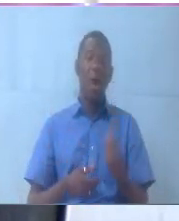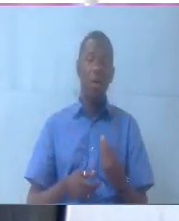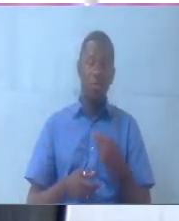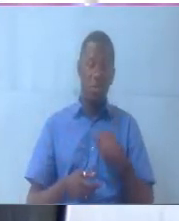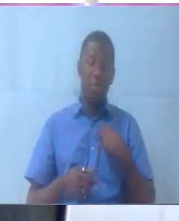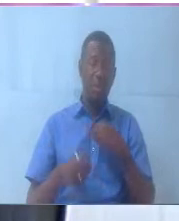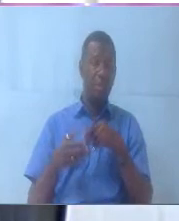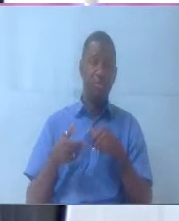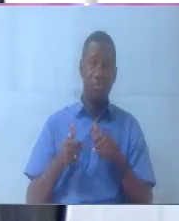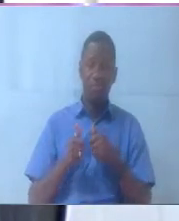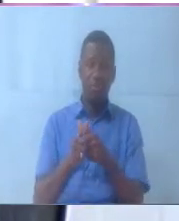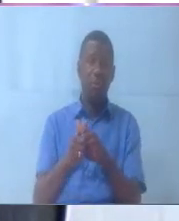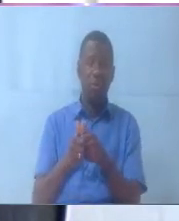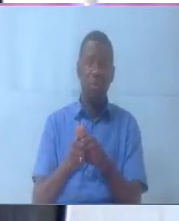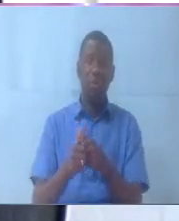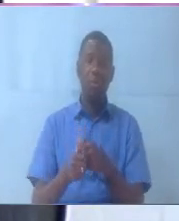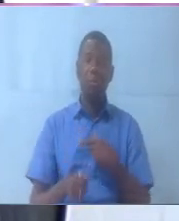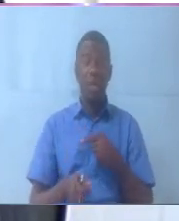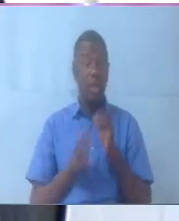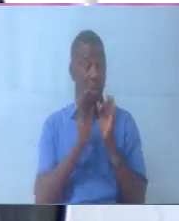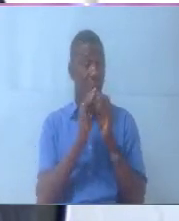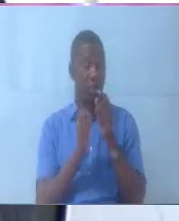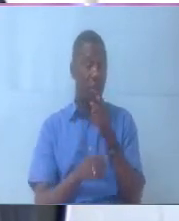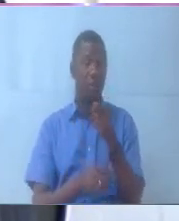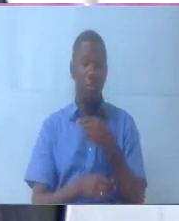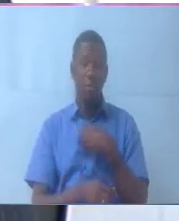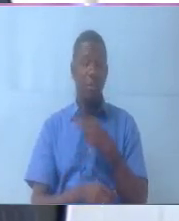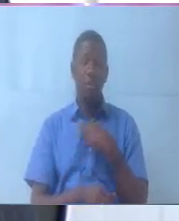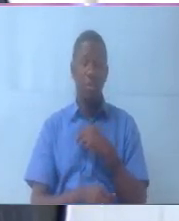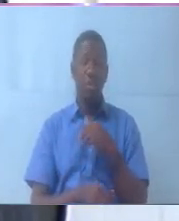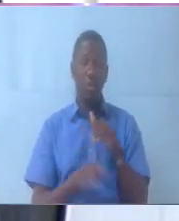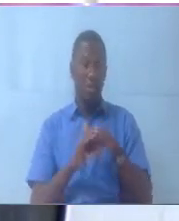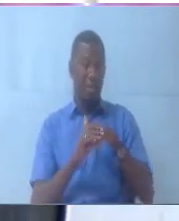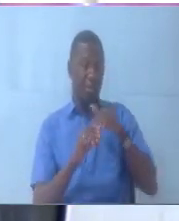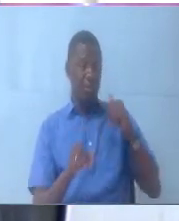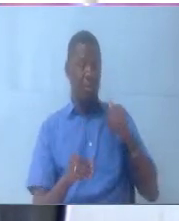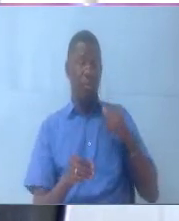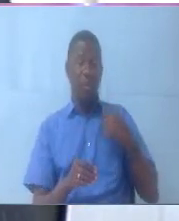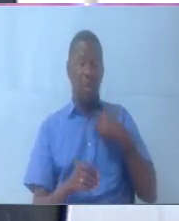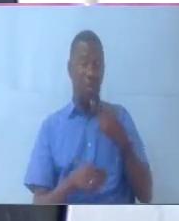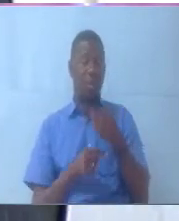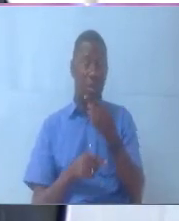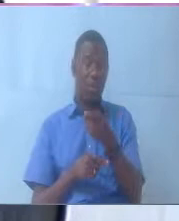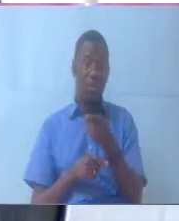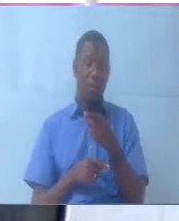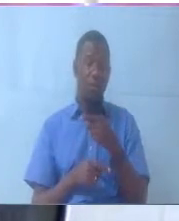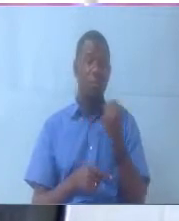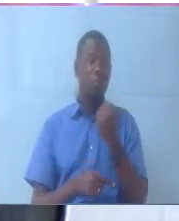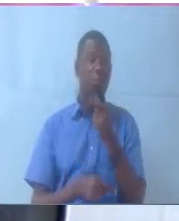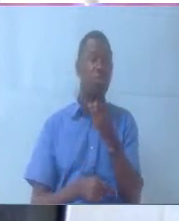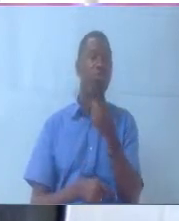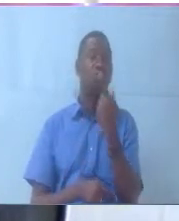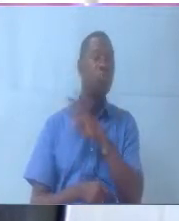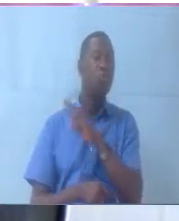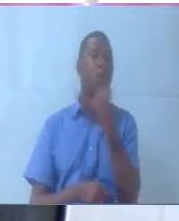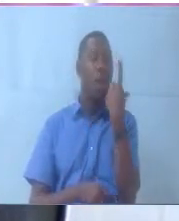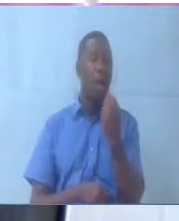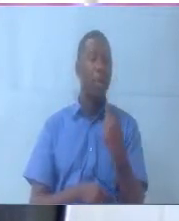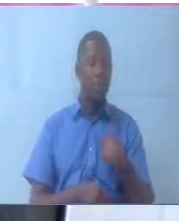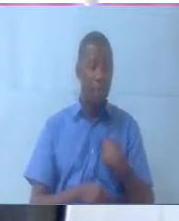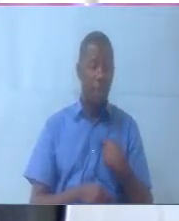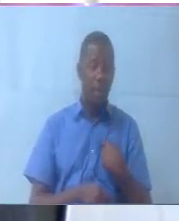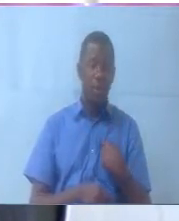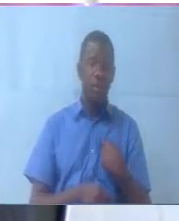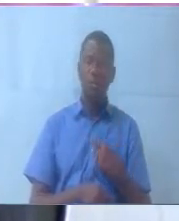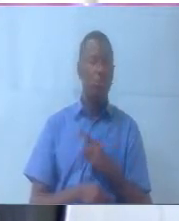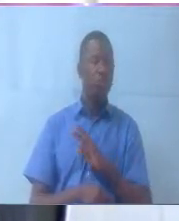ba kunna. I told them that I will not recuse myself in a case just because you do not like me to proceed with the case. Nganyina foyen ko nteten dabo